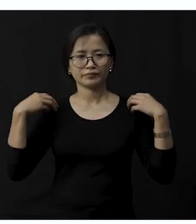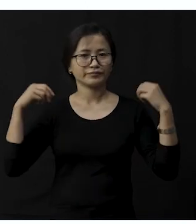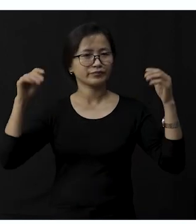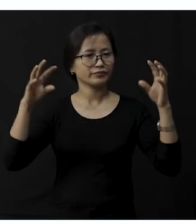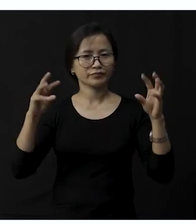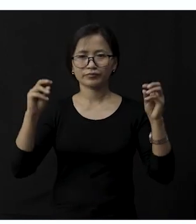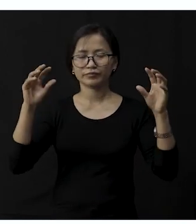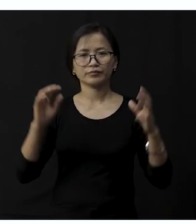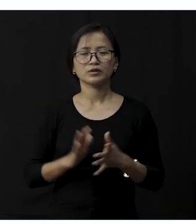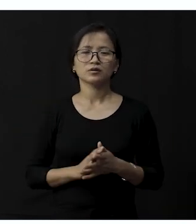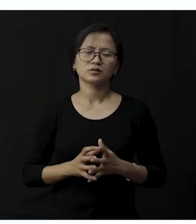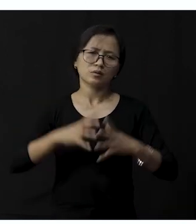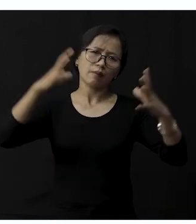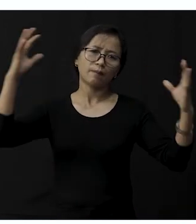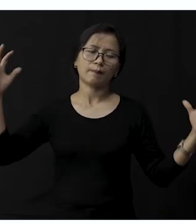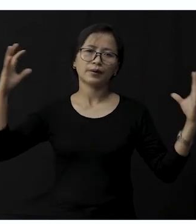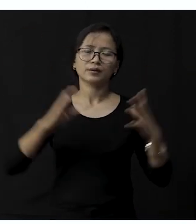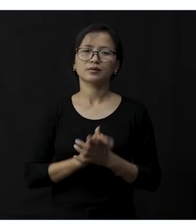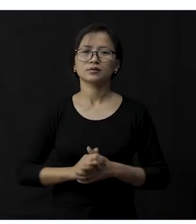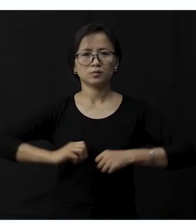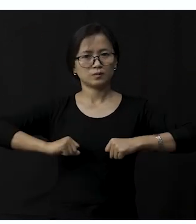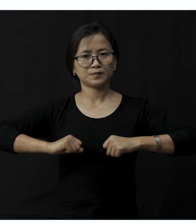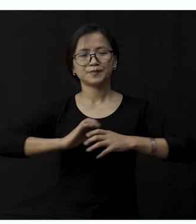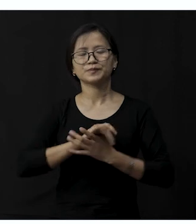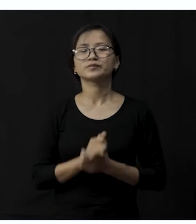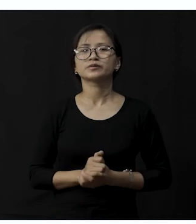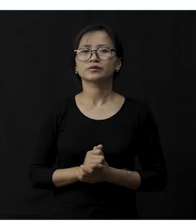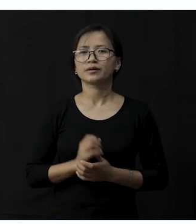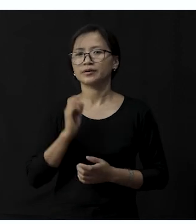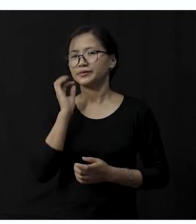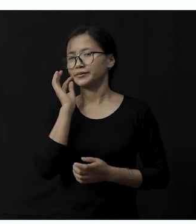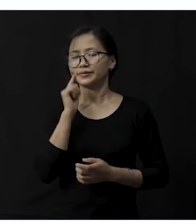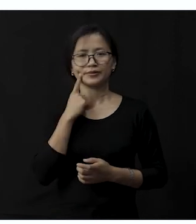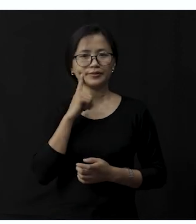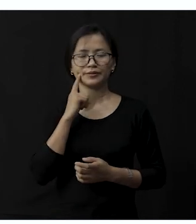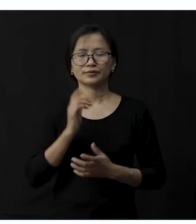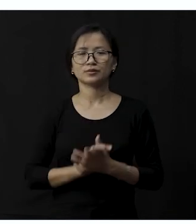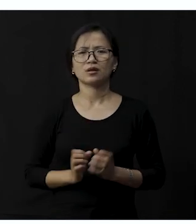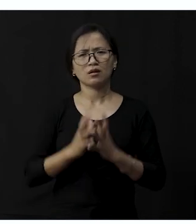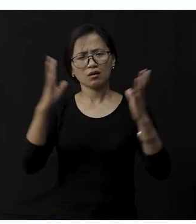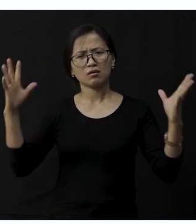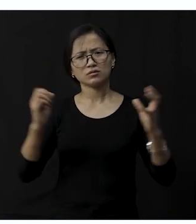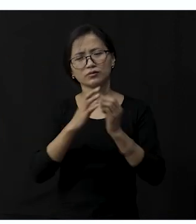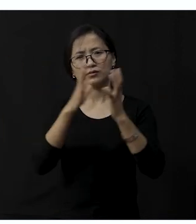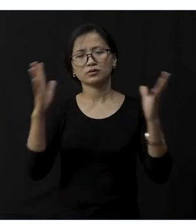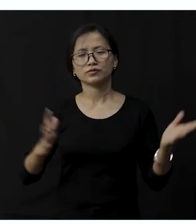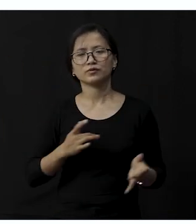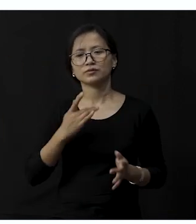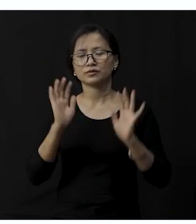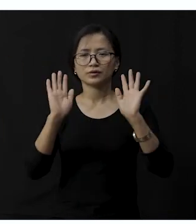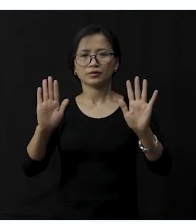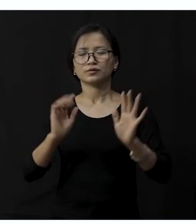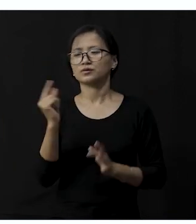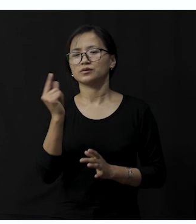fluffy, it's huge, it's fat, and it is cute. So lots and lots of adjectives